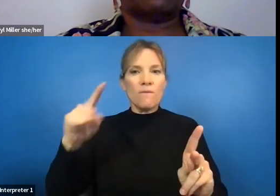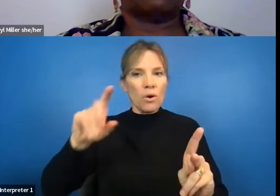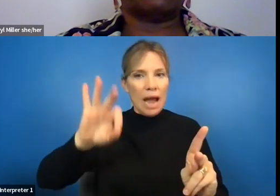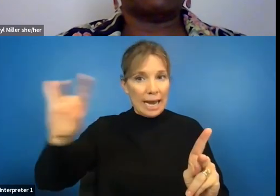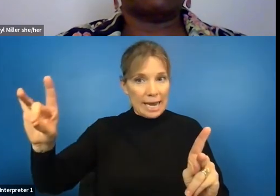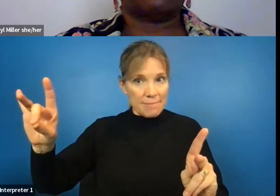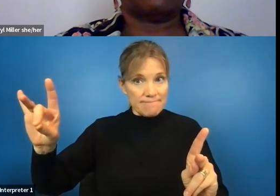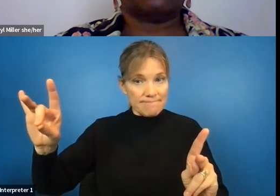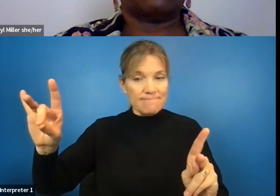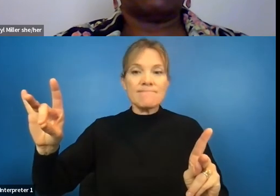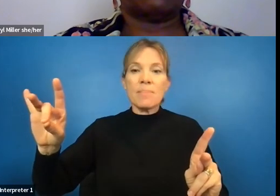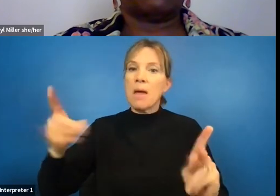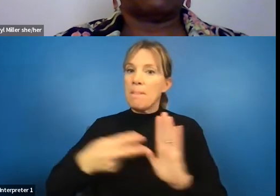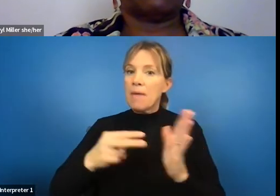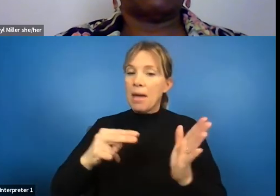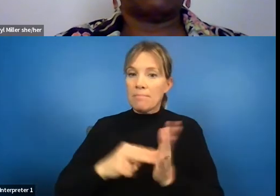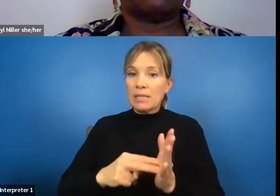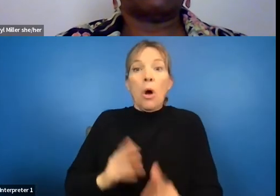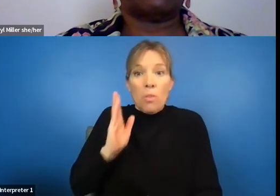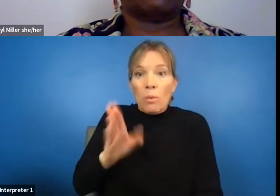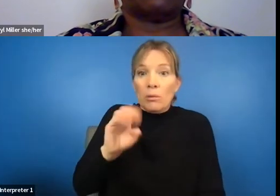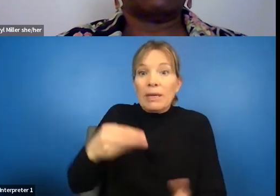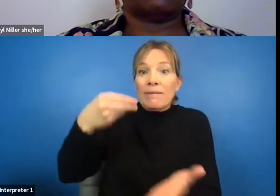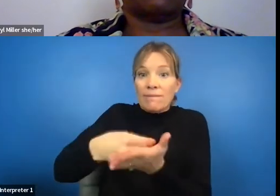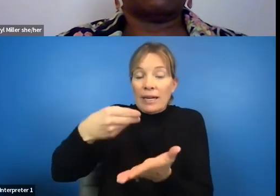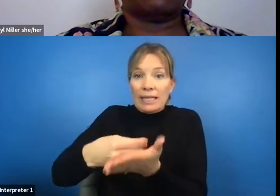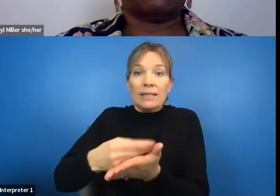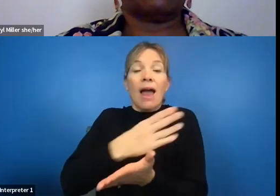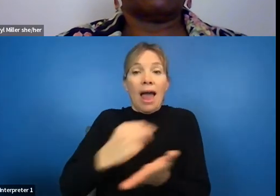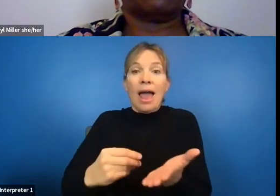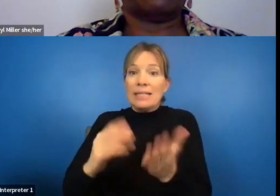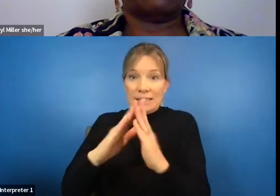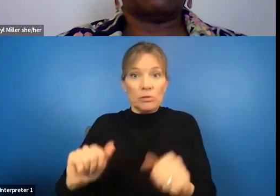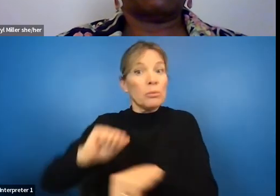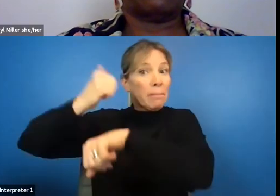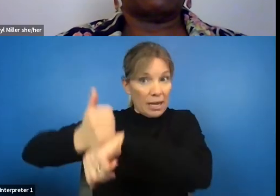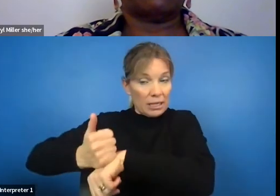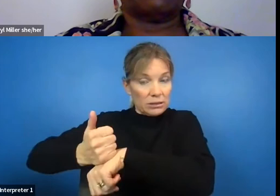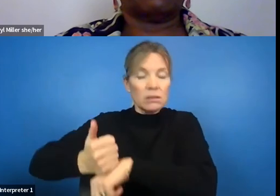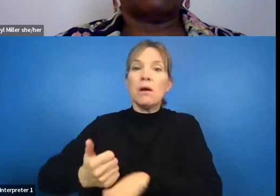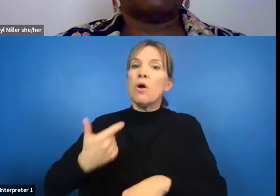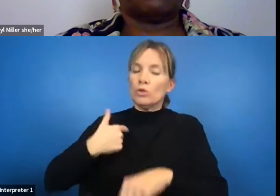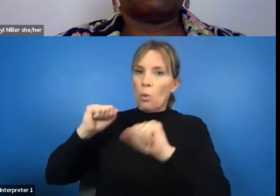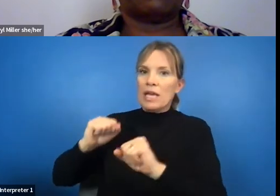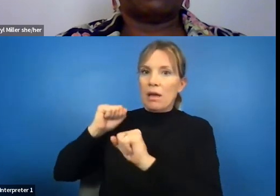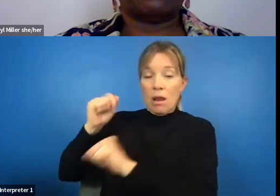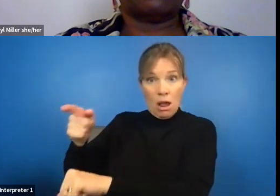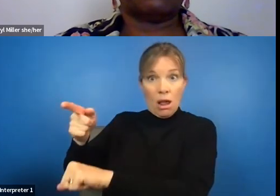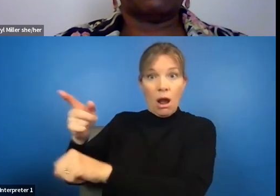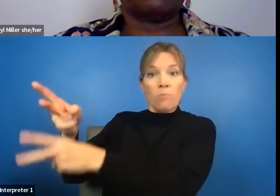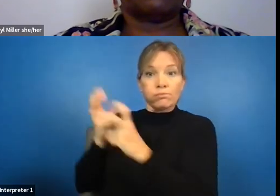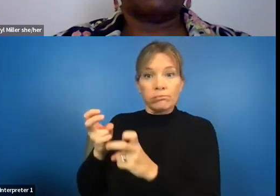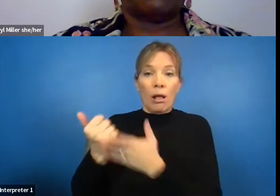988 means that there is going to be funding and a system in place that we can build off of.